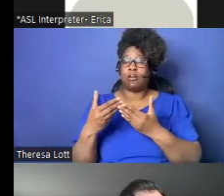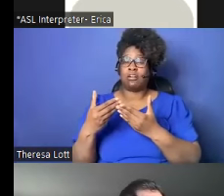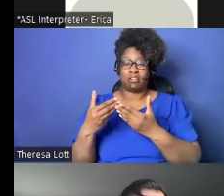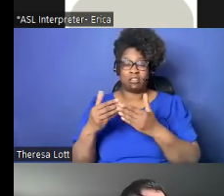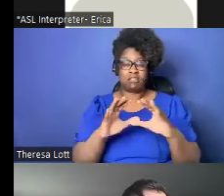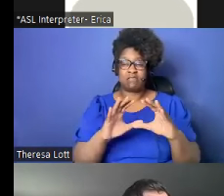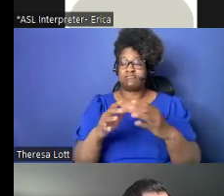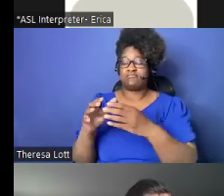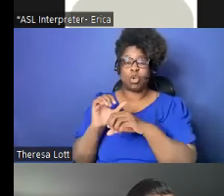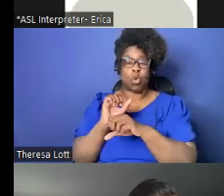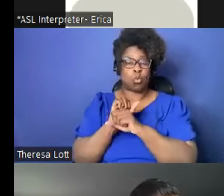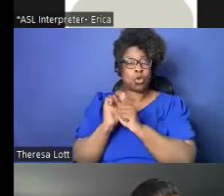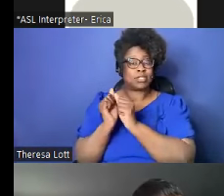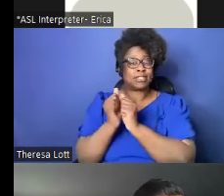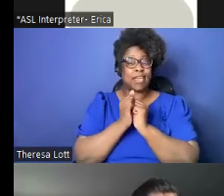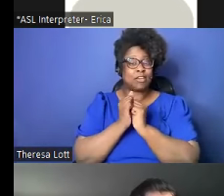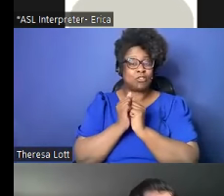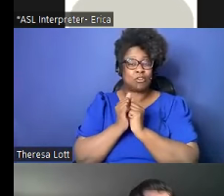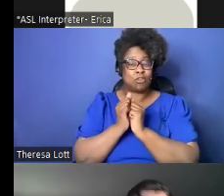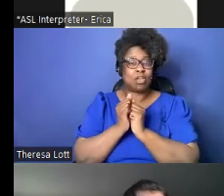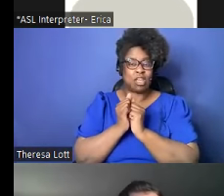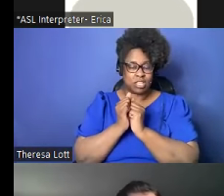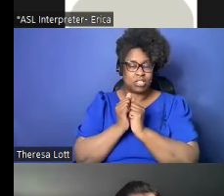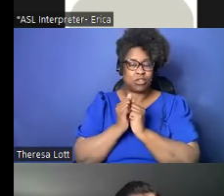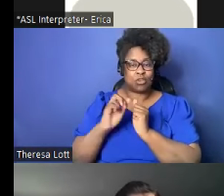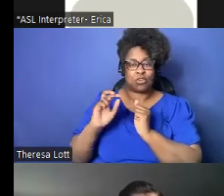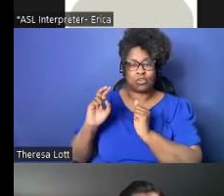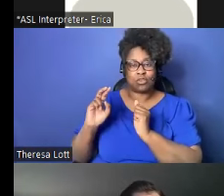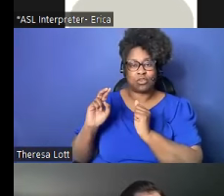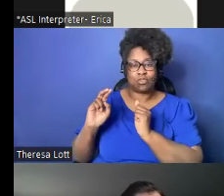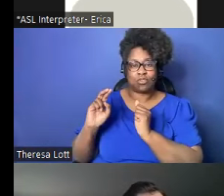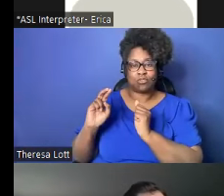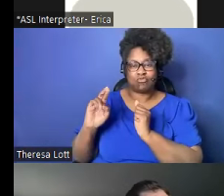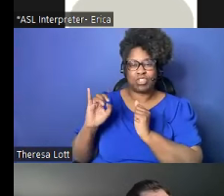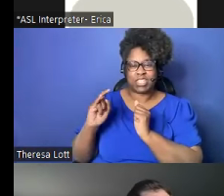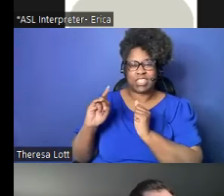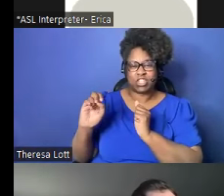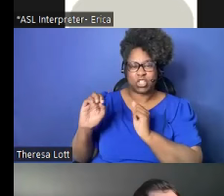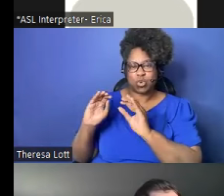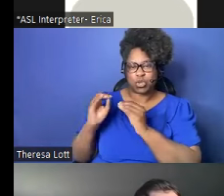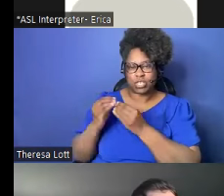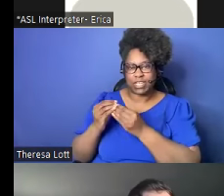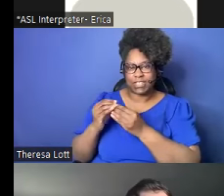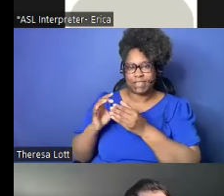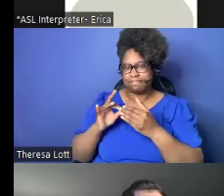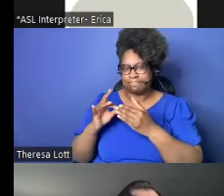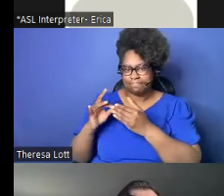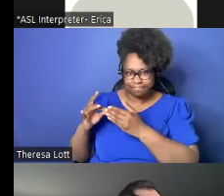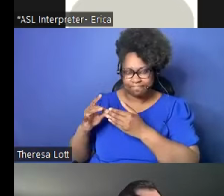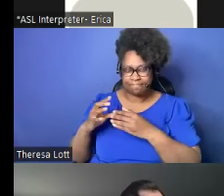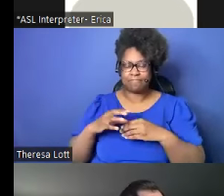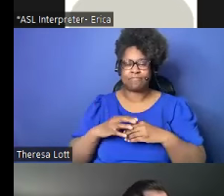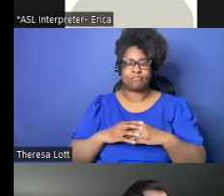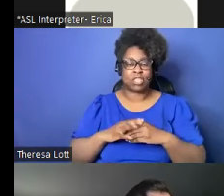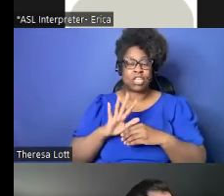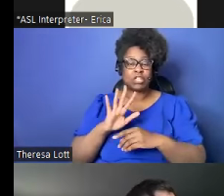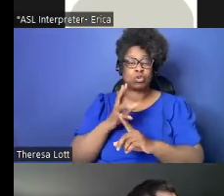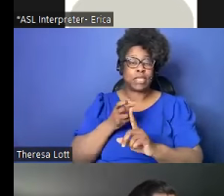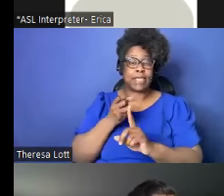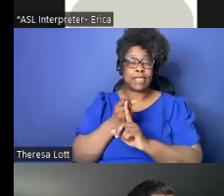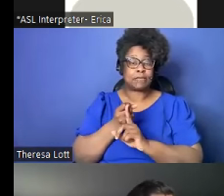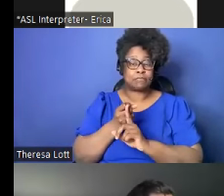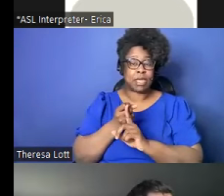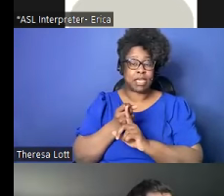of a regional resilience organization. Again, increasing the impact and effectiveness of resilience measures while weaving in